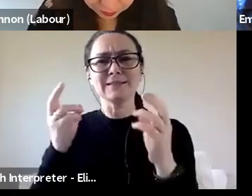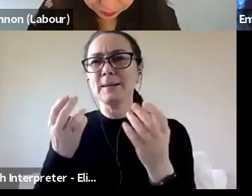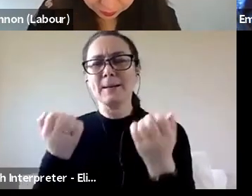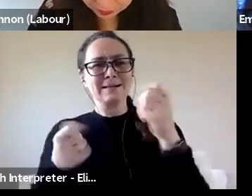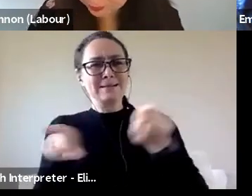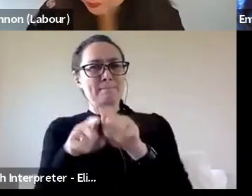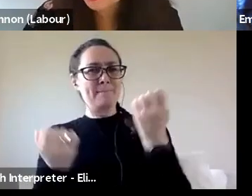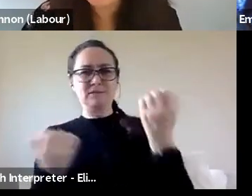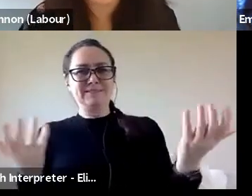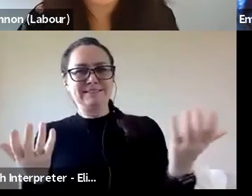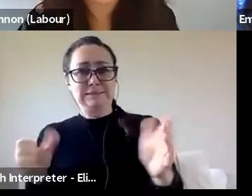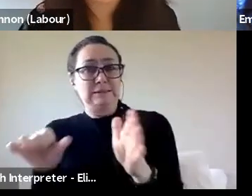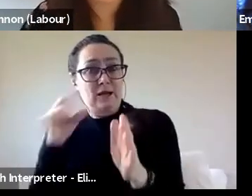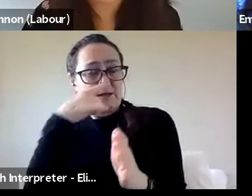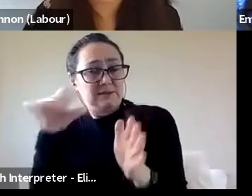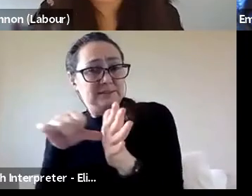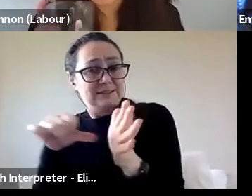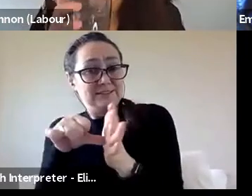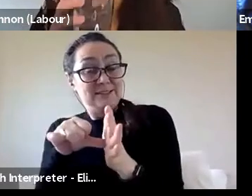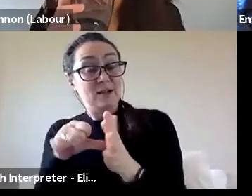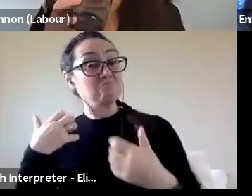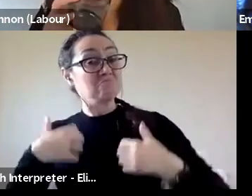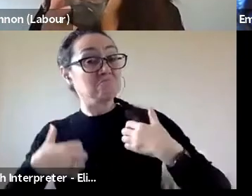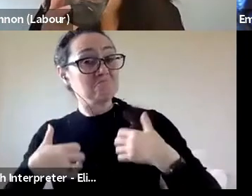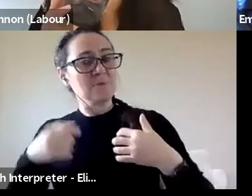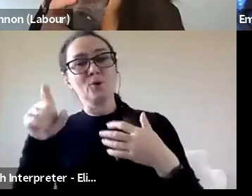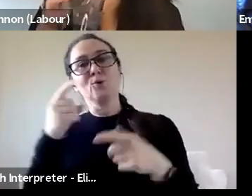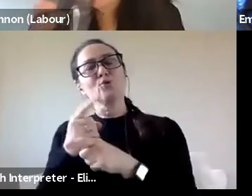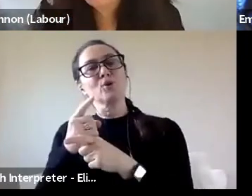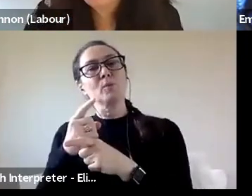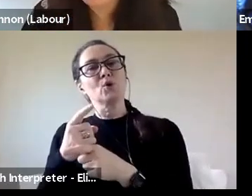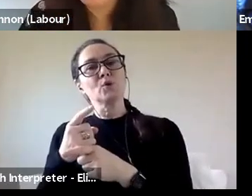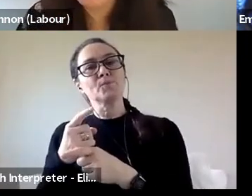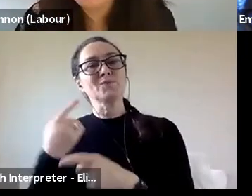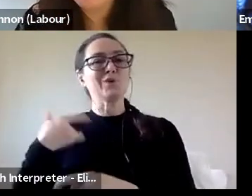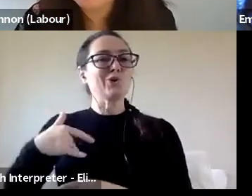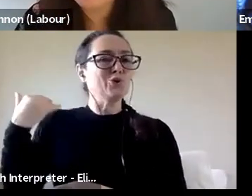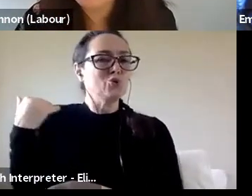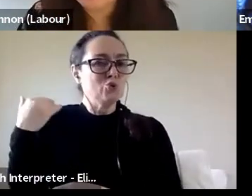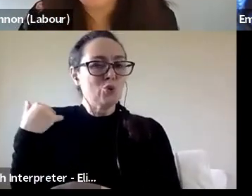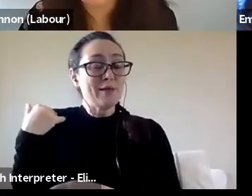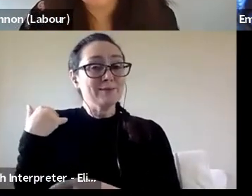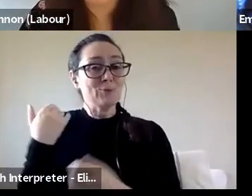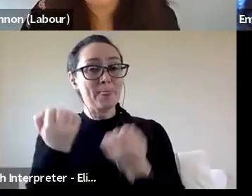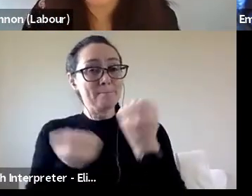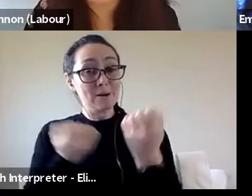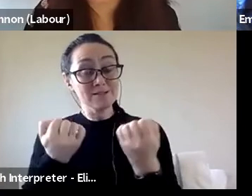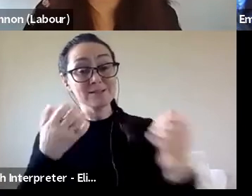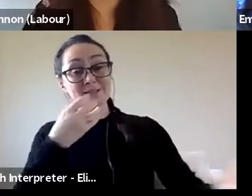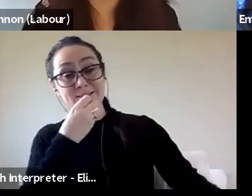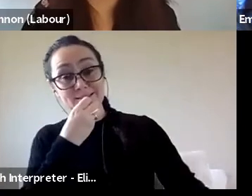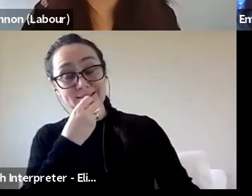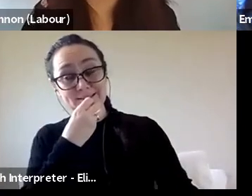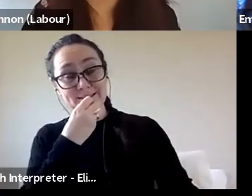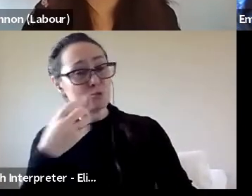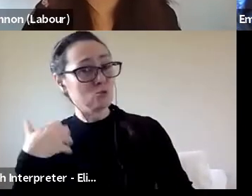on toilets on buses was really interesting, and something that I think I'd really like to speak to a bus builder